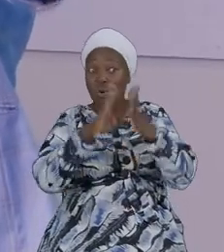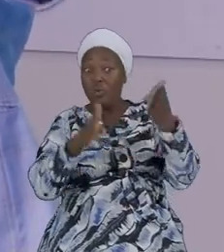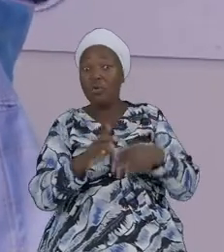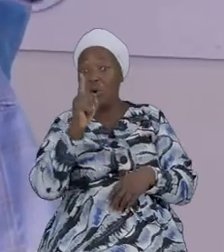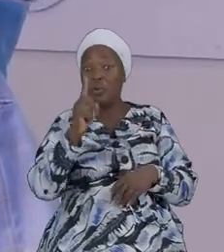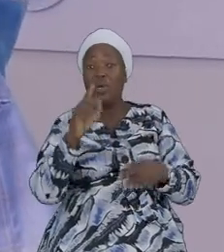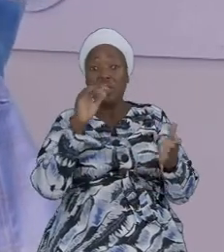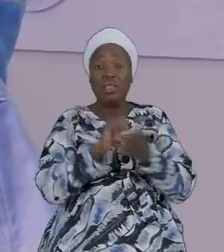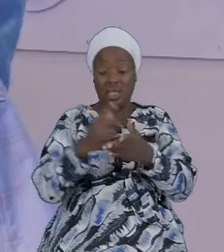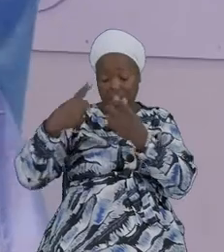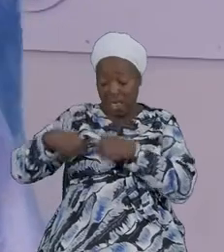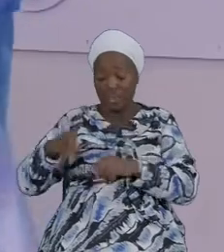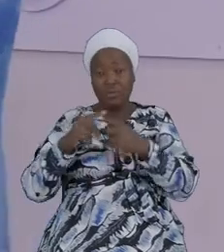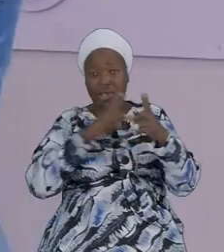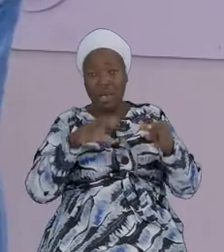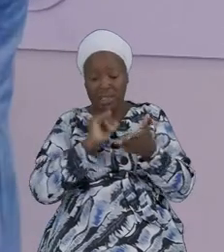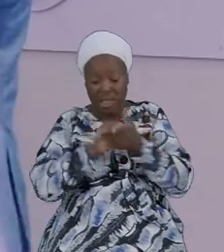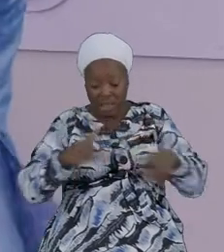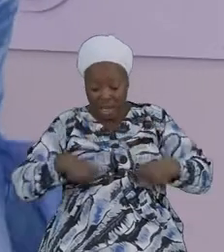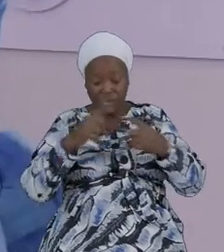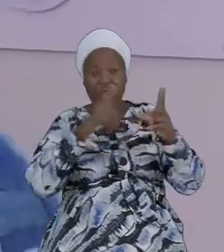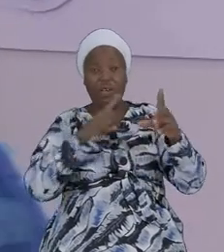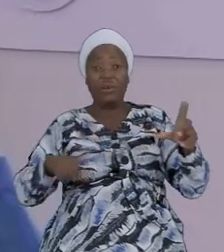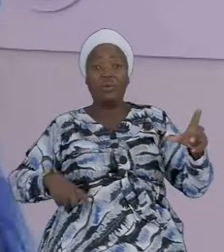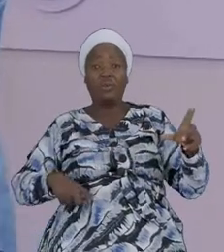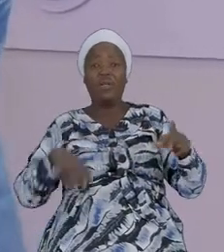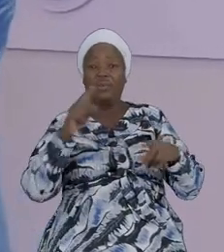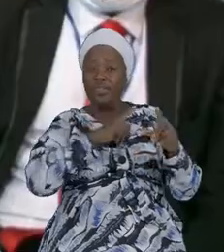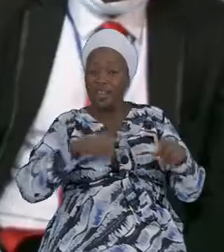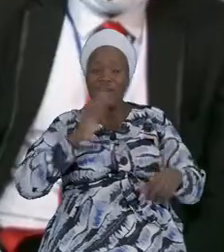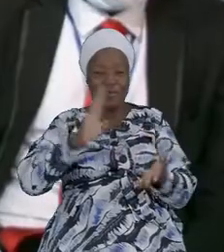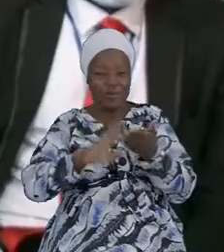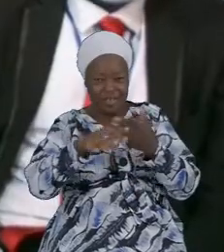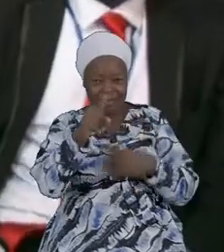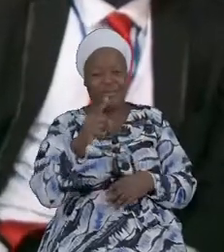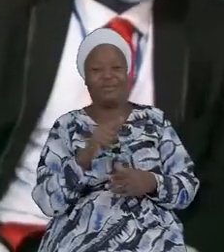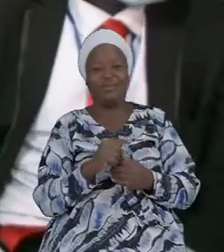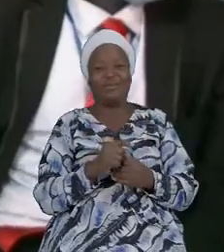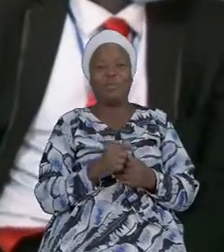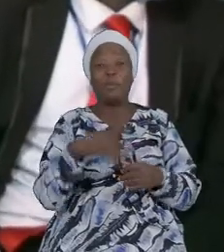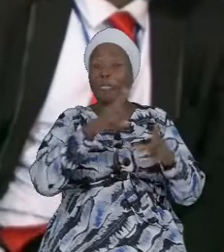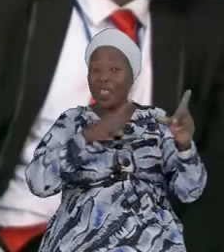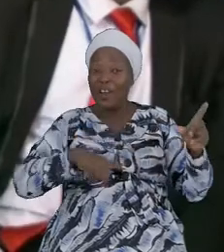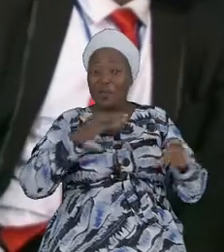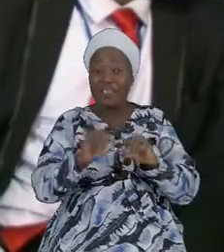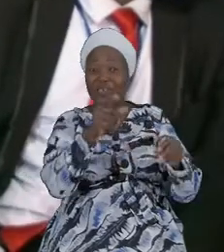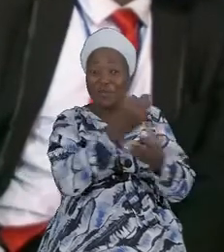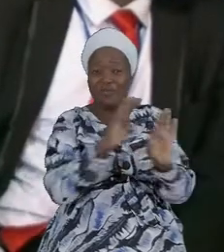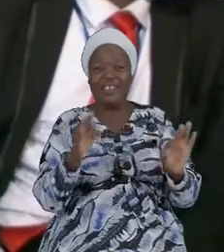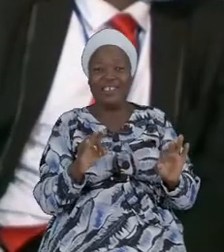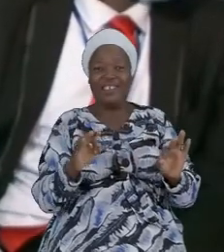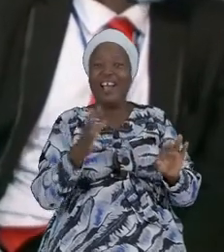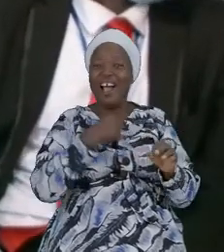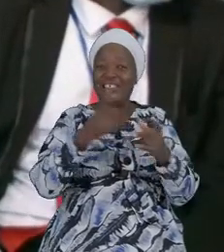that heart and that life unto the Lord. The Lord will forgive you. The Lord will set you free.